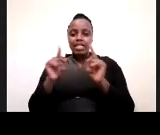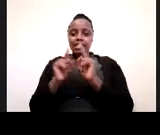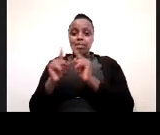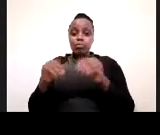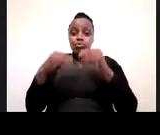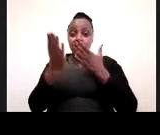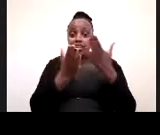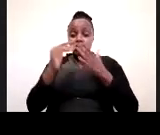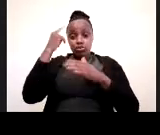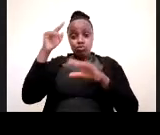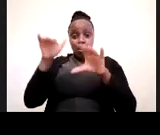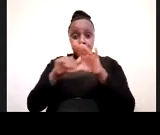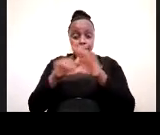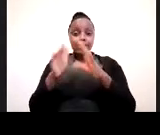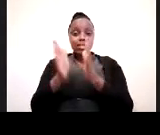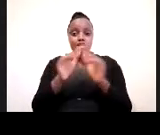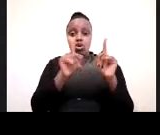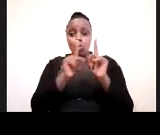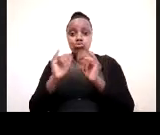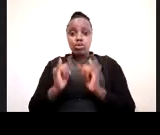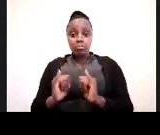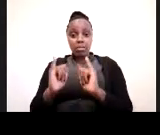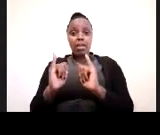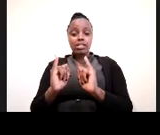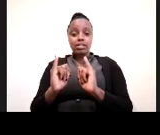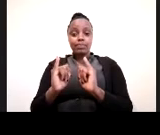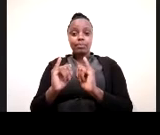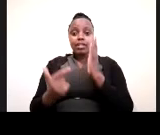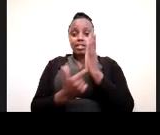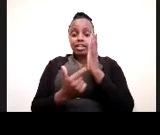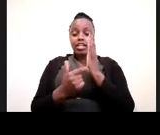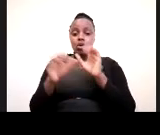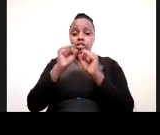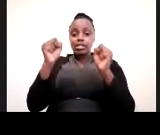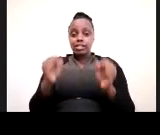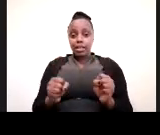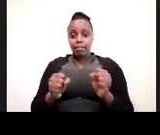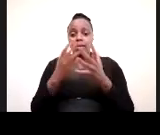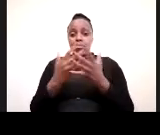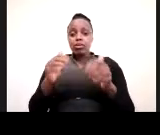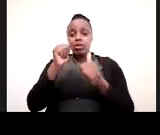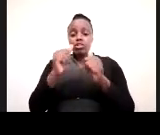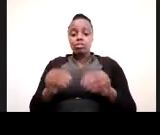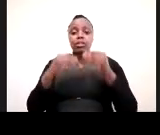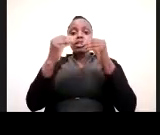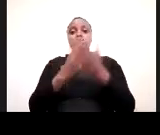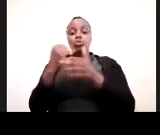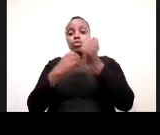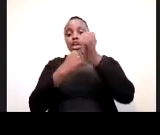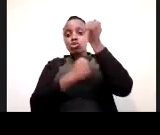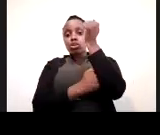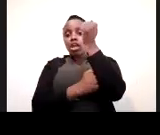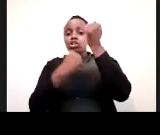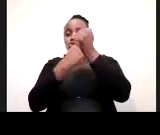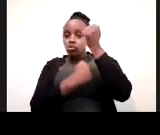our members, but we also implement technical assistance programs that are funded by donors to support the fruit and